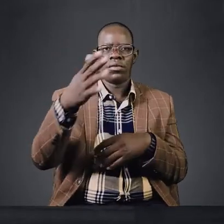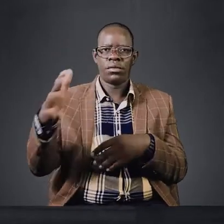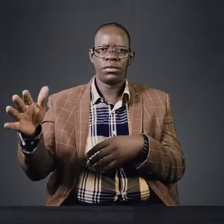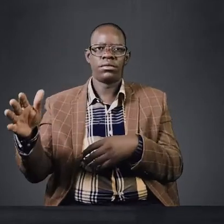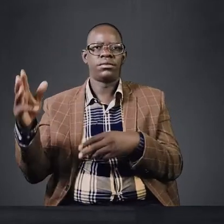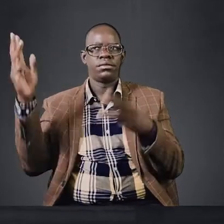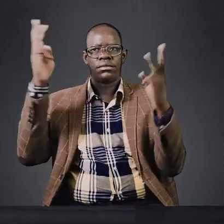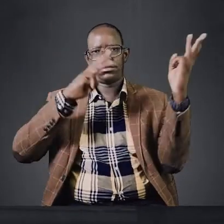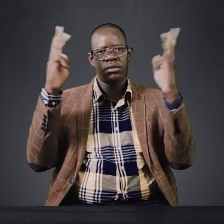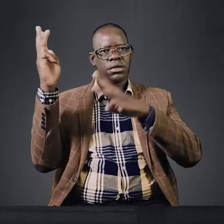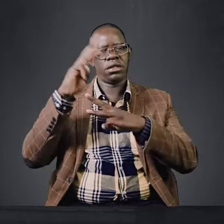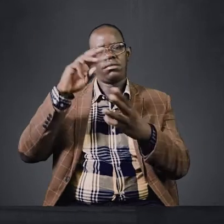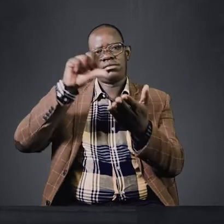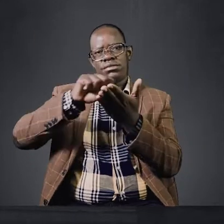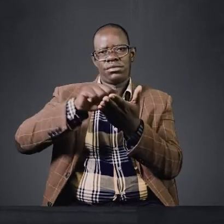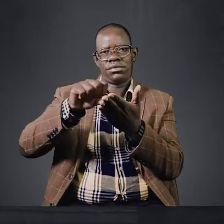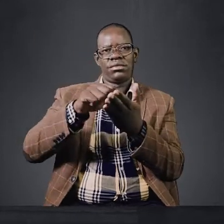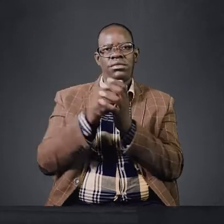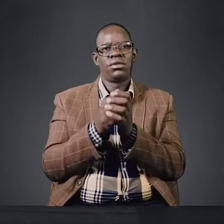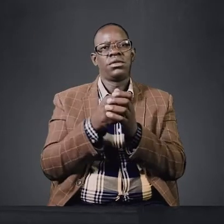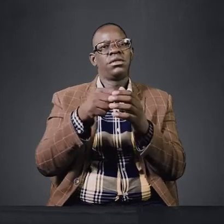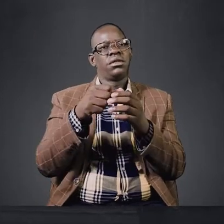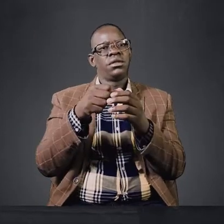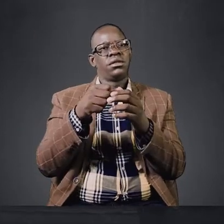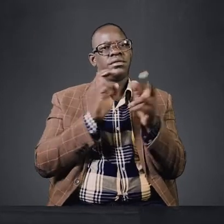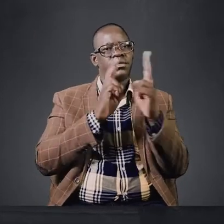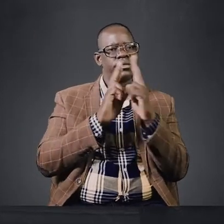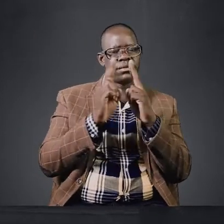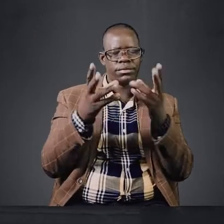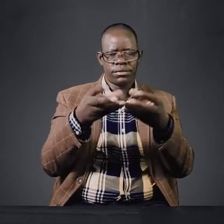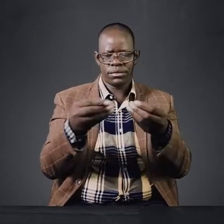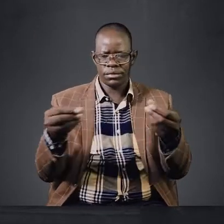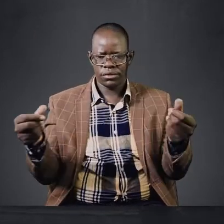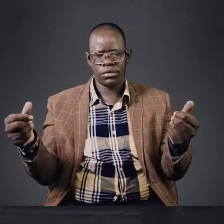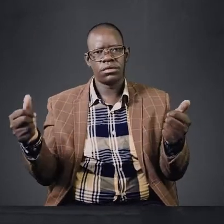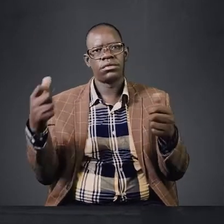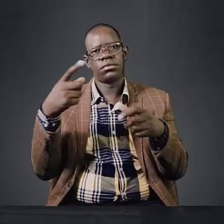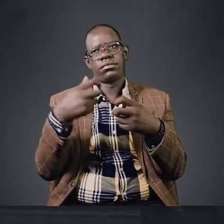water, and air pollution, and to suggest some solutions to these problems.